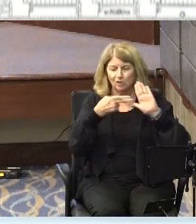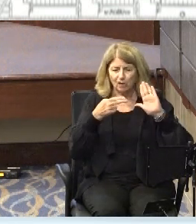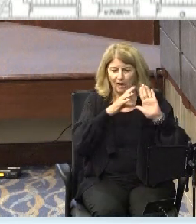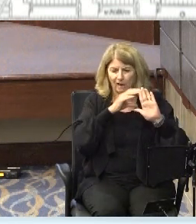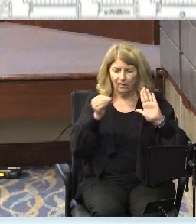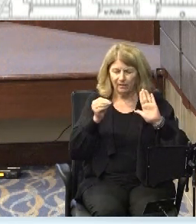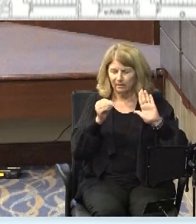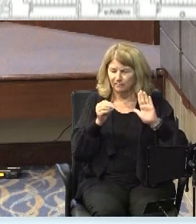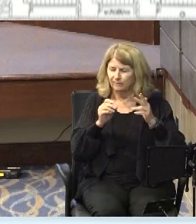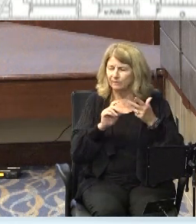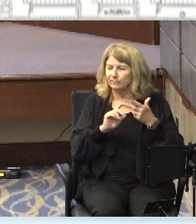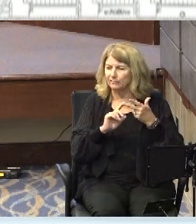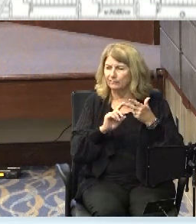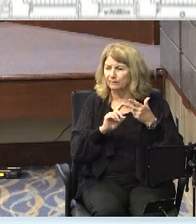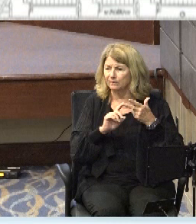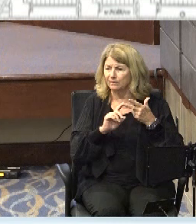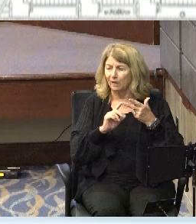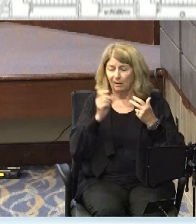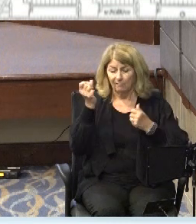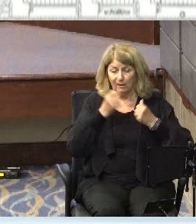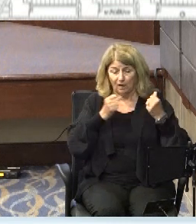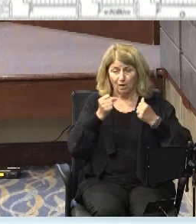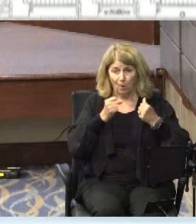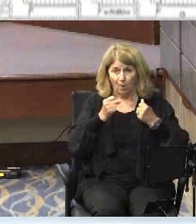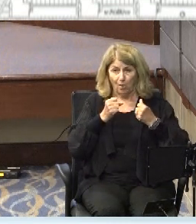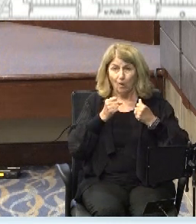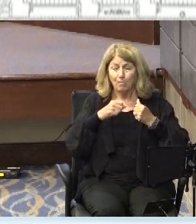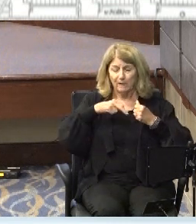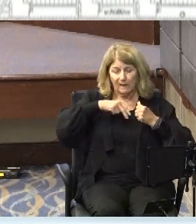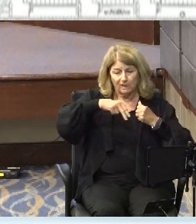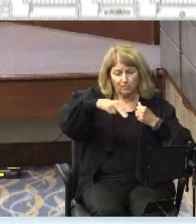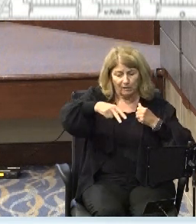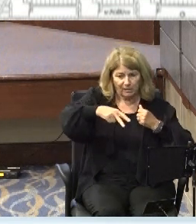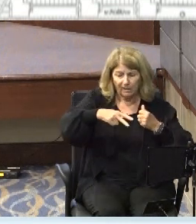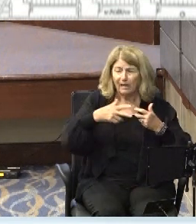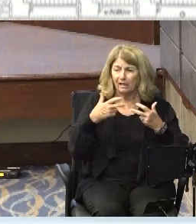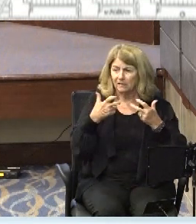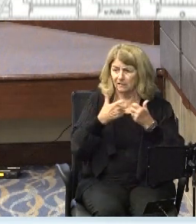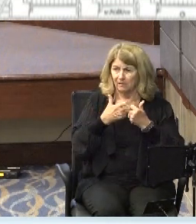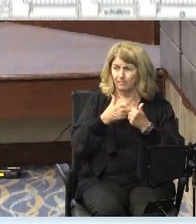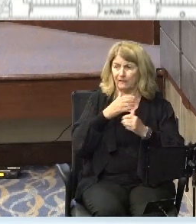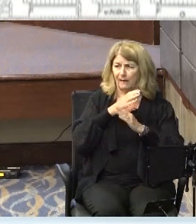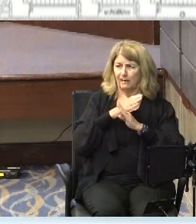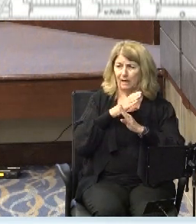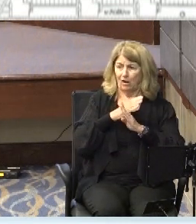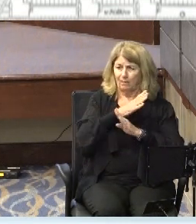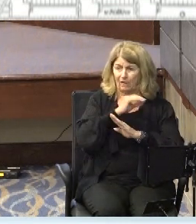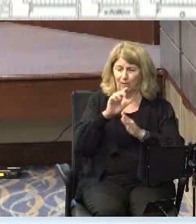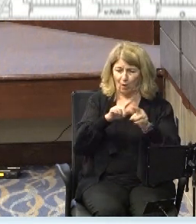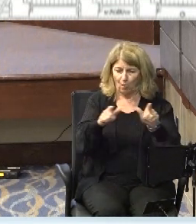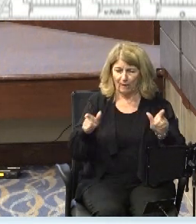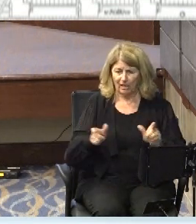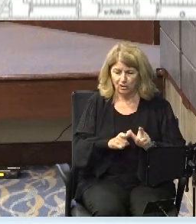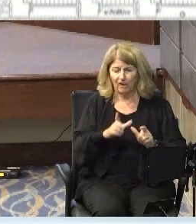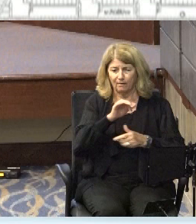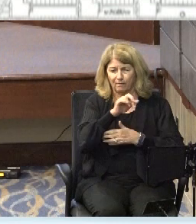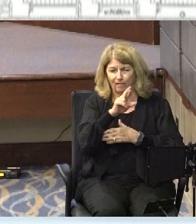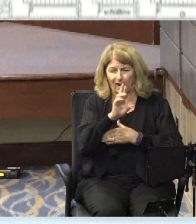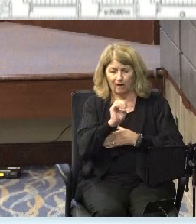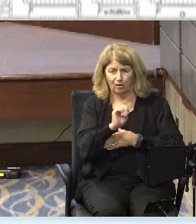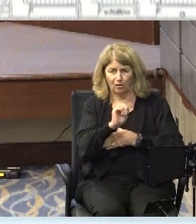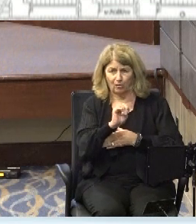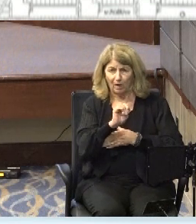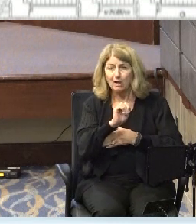district standards, vehicle, pedestrian access and circulation, landscaping, refuse location access and fire protection location